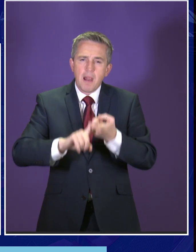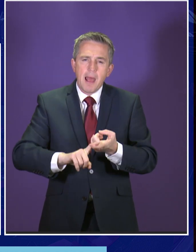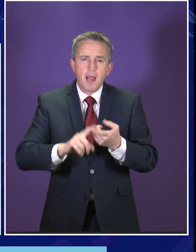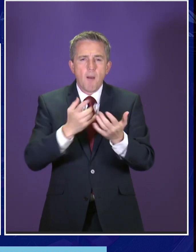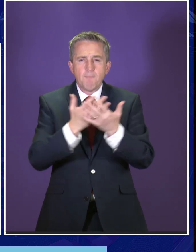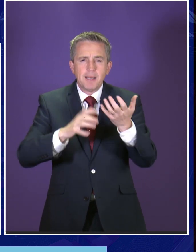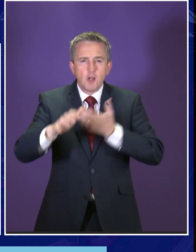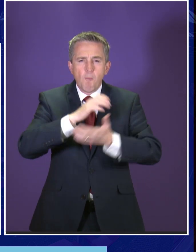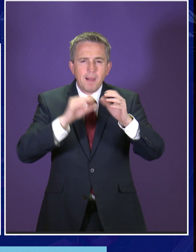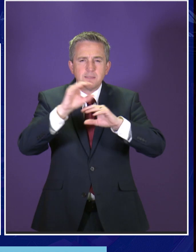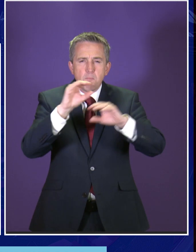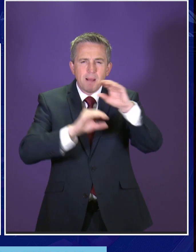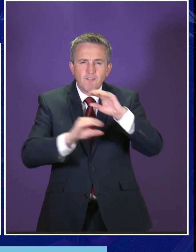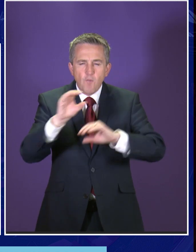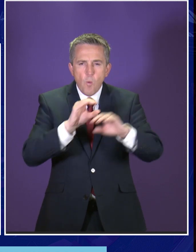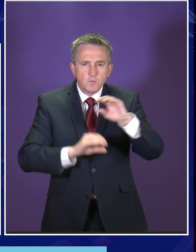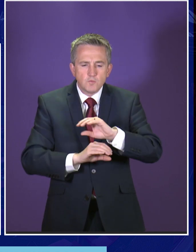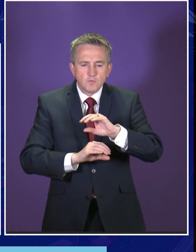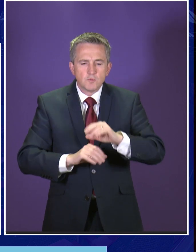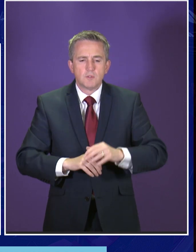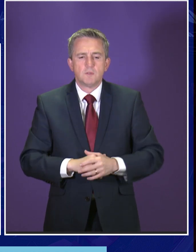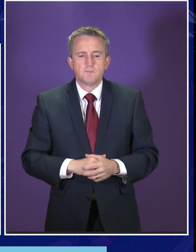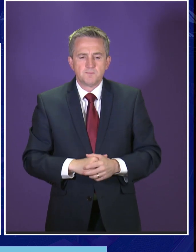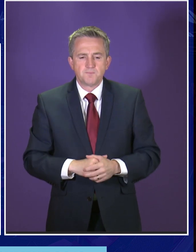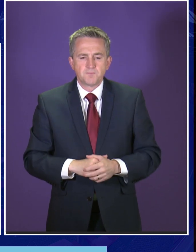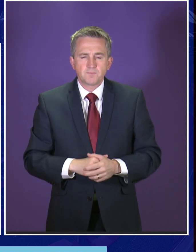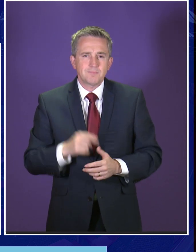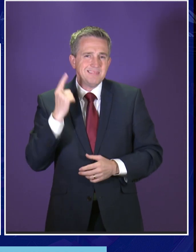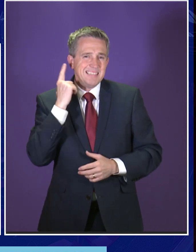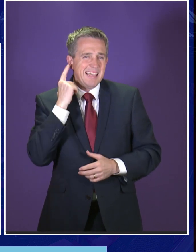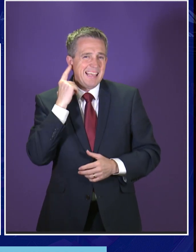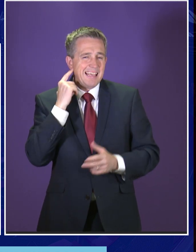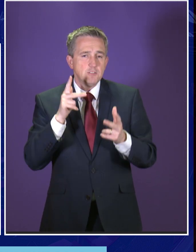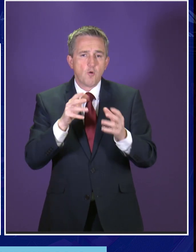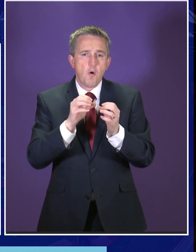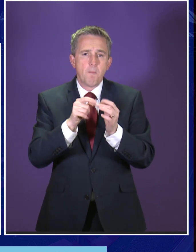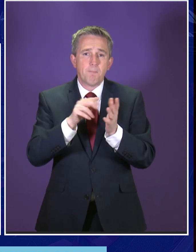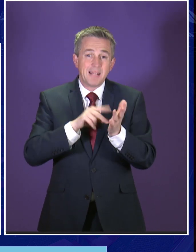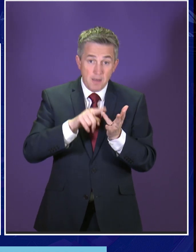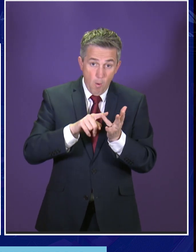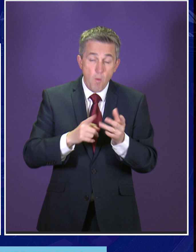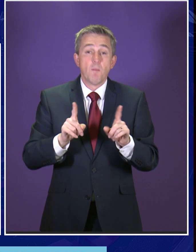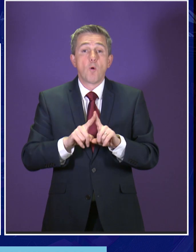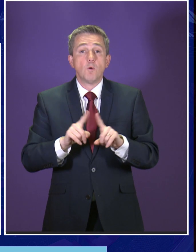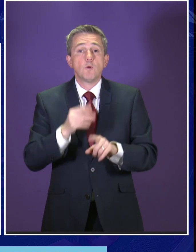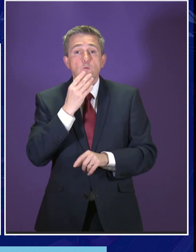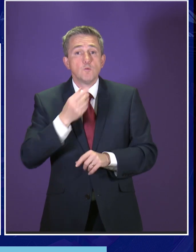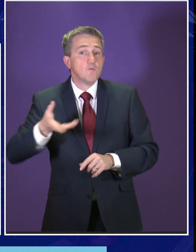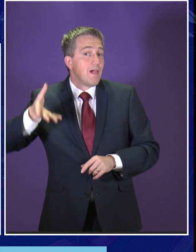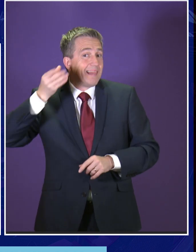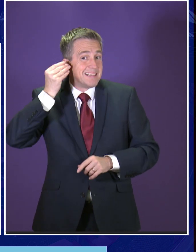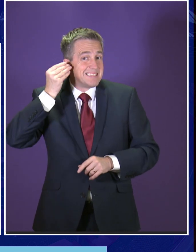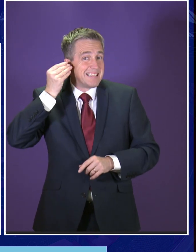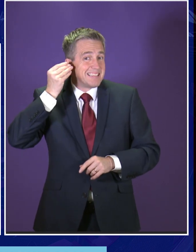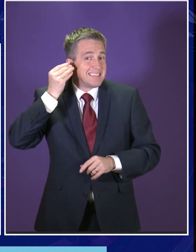many languages. Binang is the name for ear, but is also the name we use for listening. It is a thing,